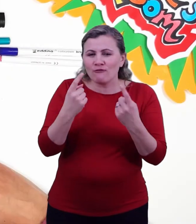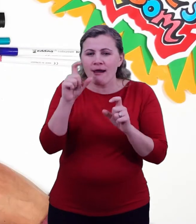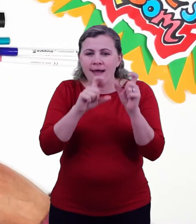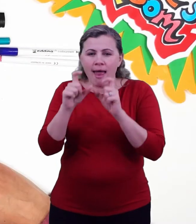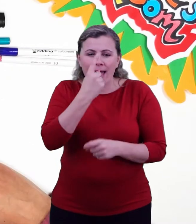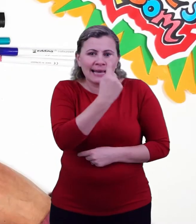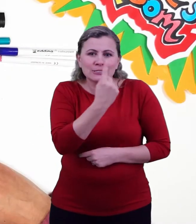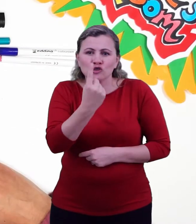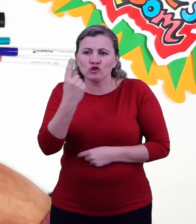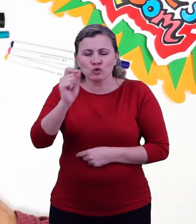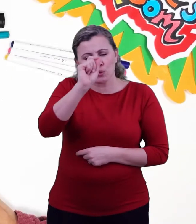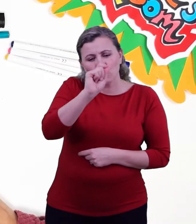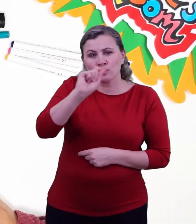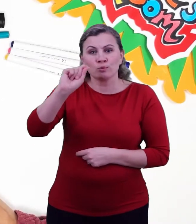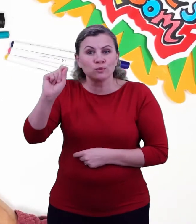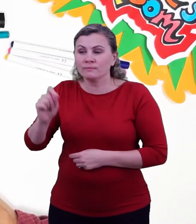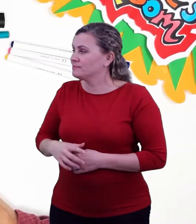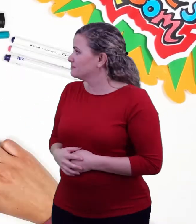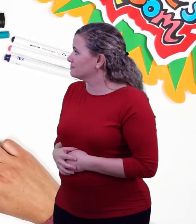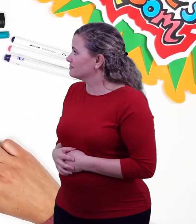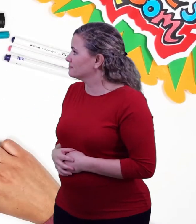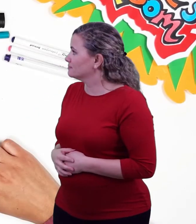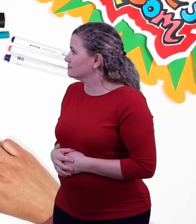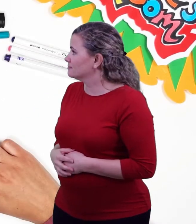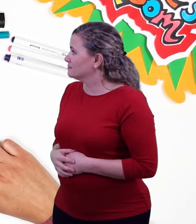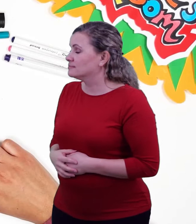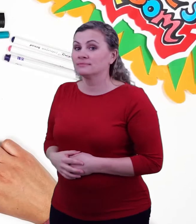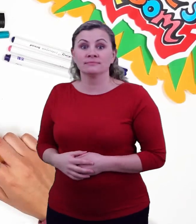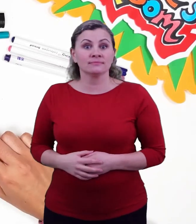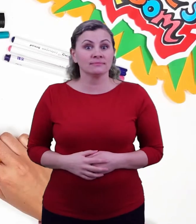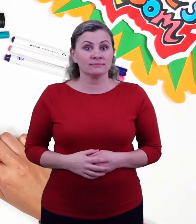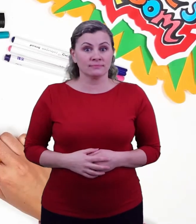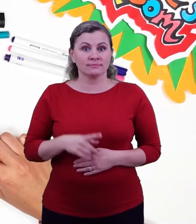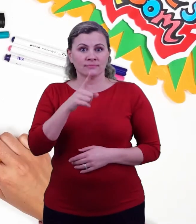letters using brightly coloured felt tips, using a different colour for each letter.